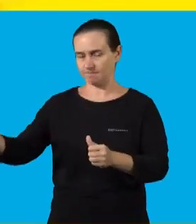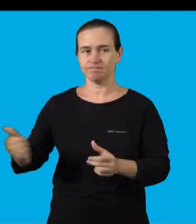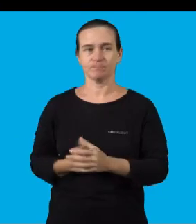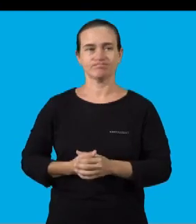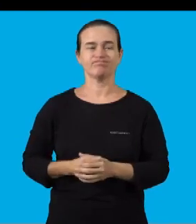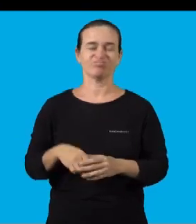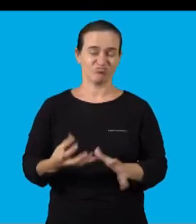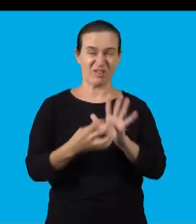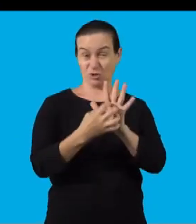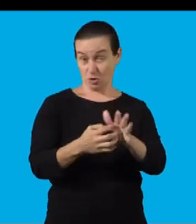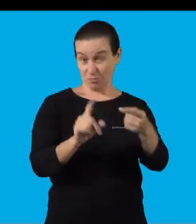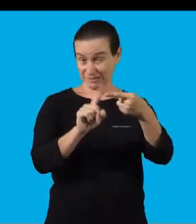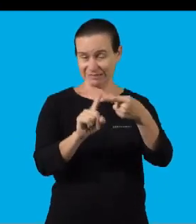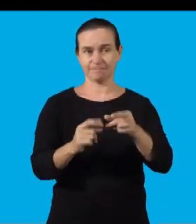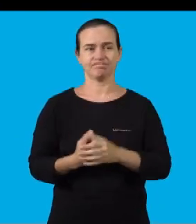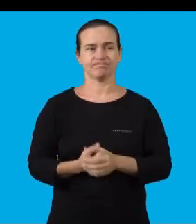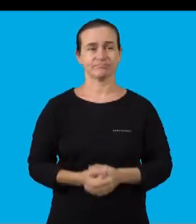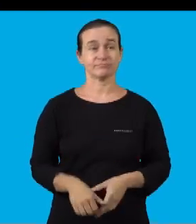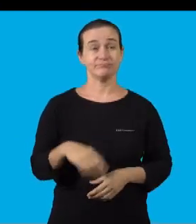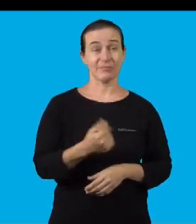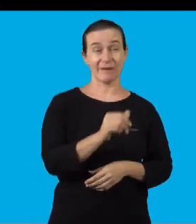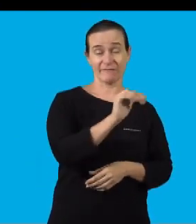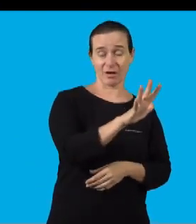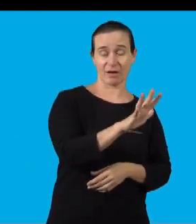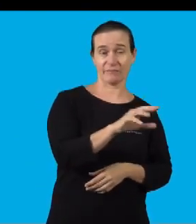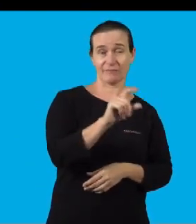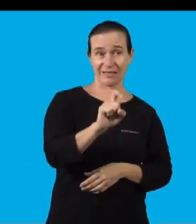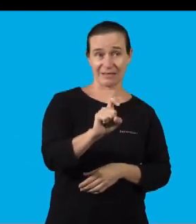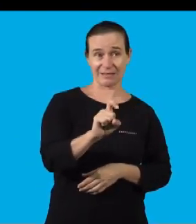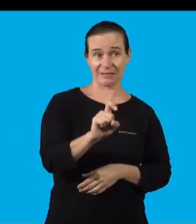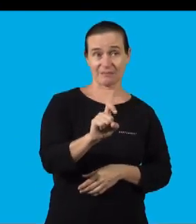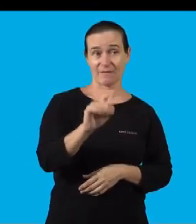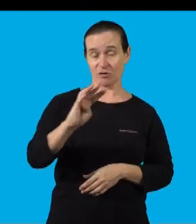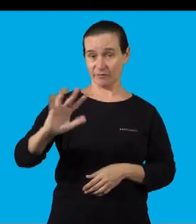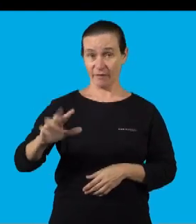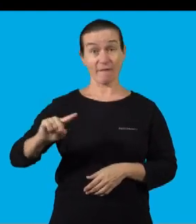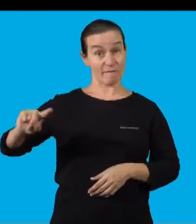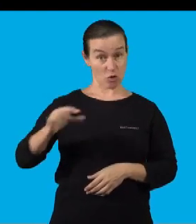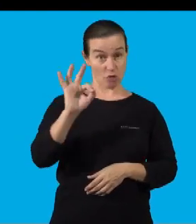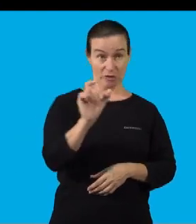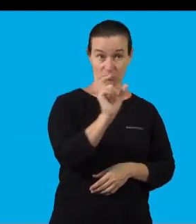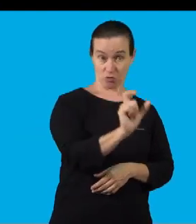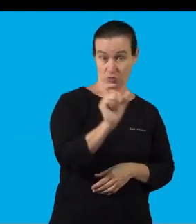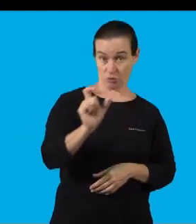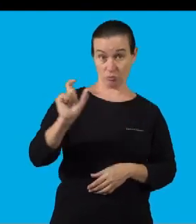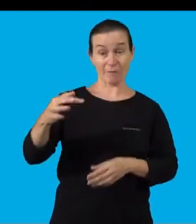the first example. It says there, if 5x 45 are the first three terms of a geometric